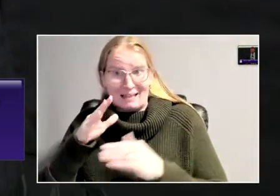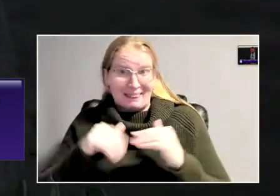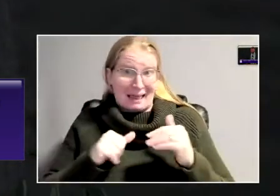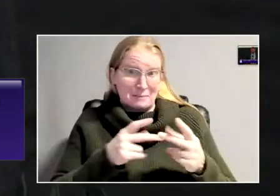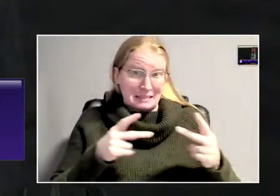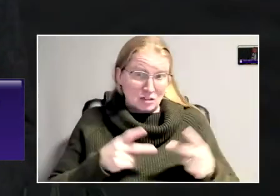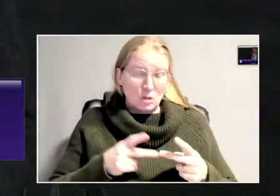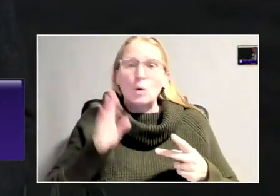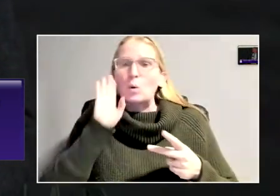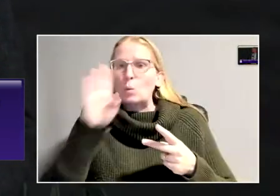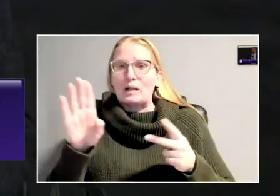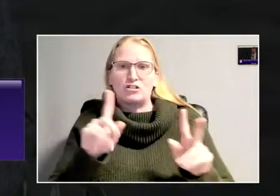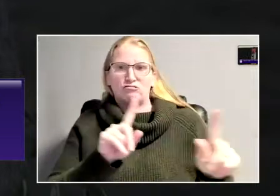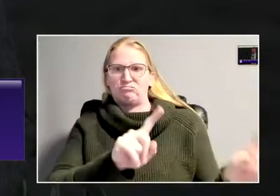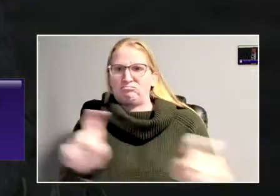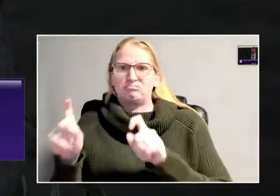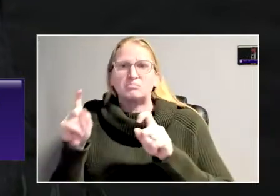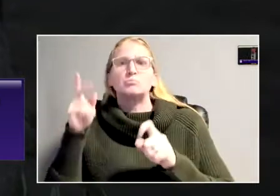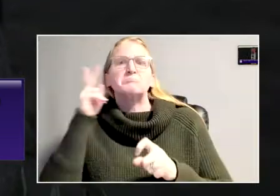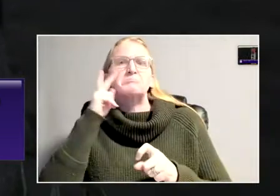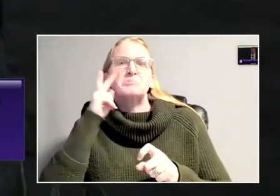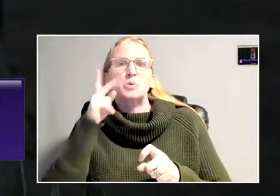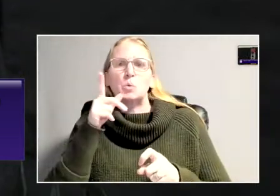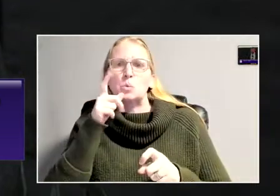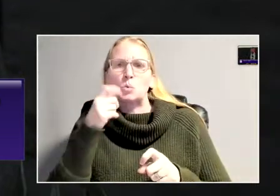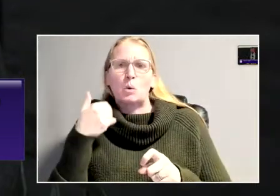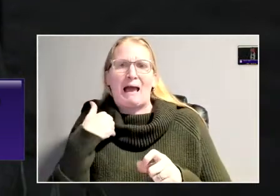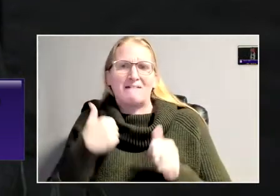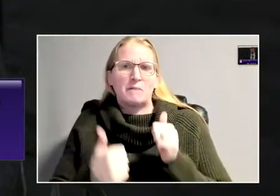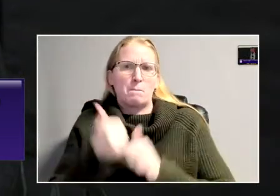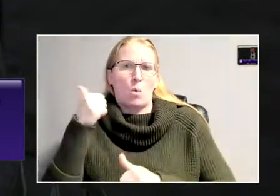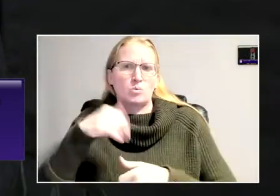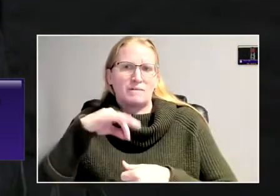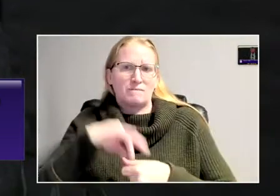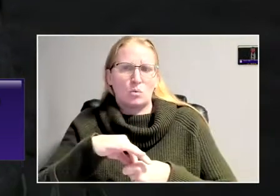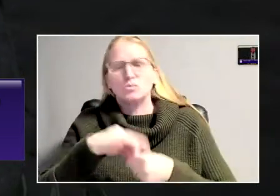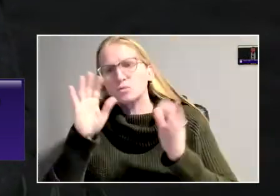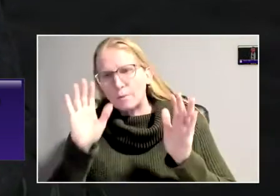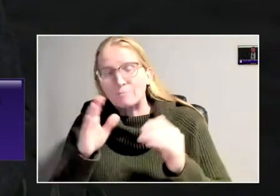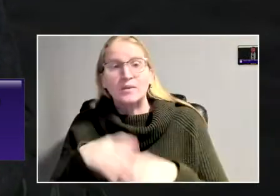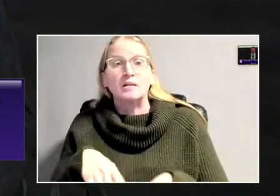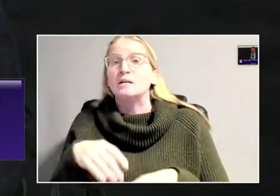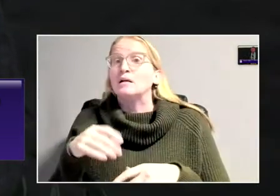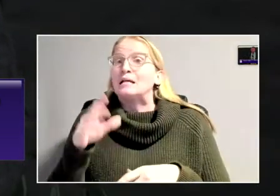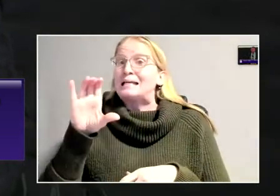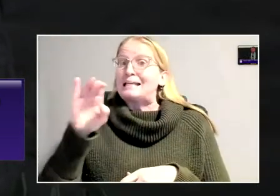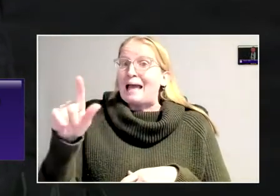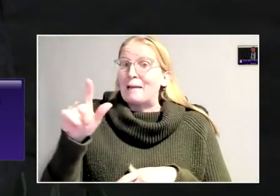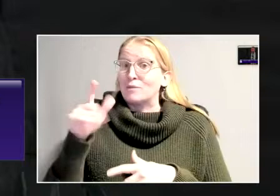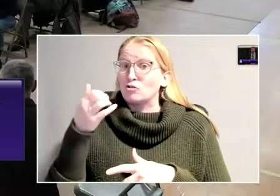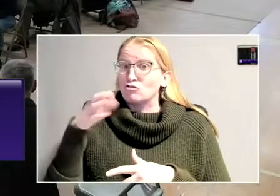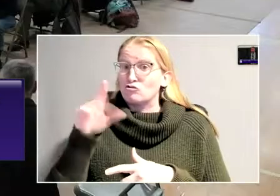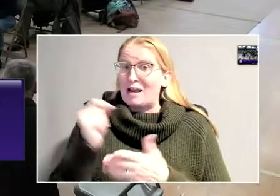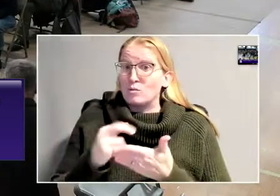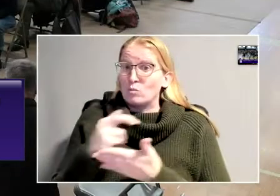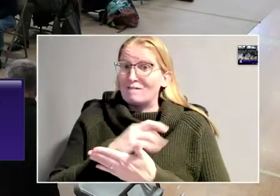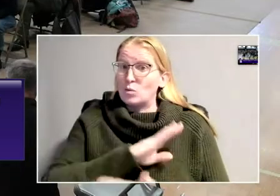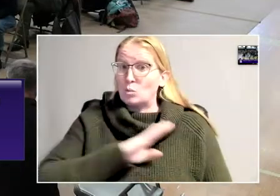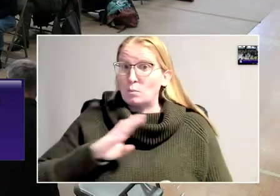votes are there any nominations for Capital grants review board